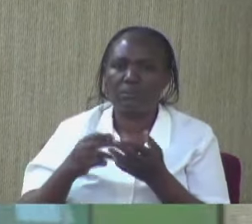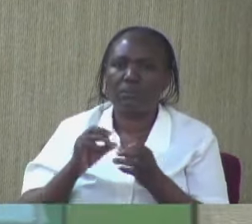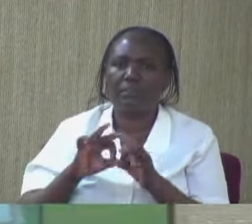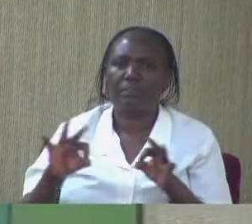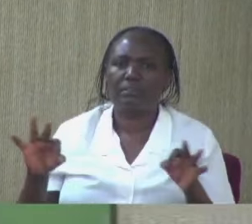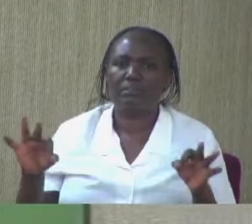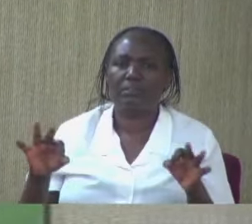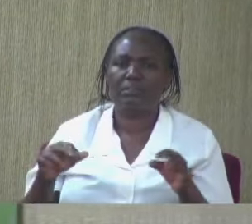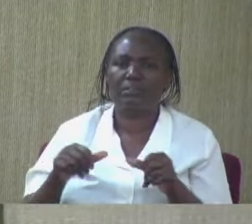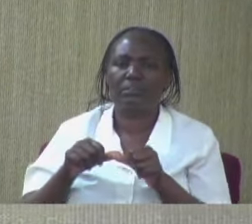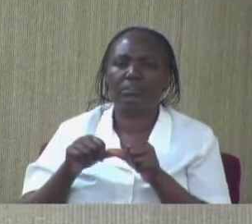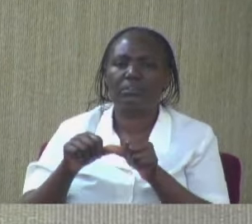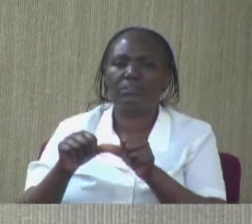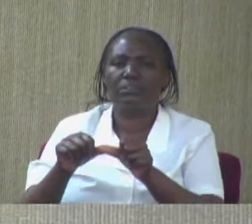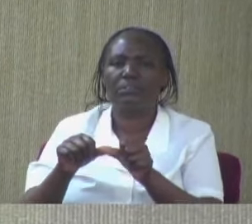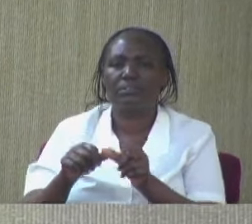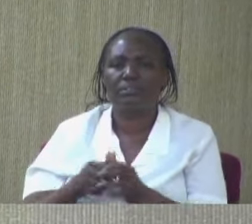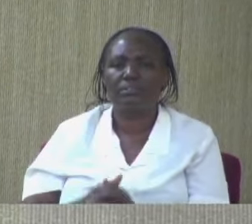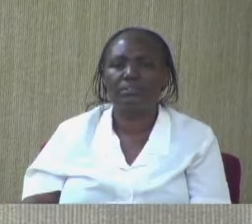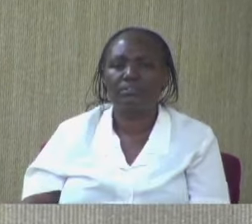Let's read on.